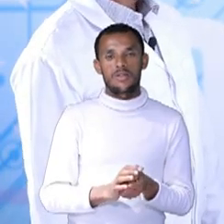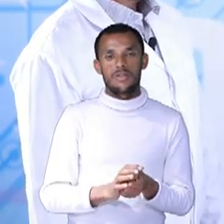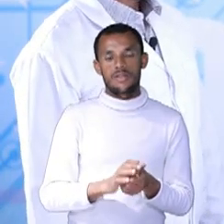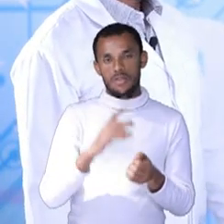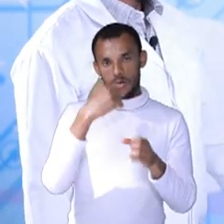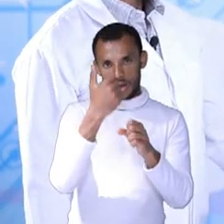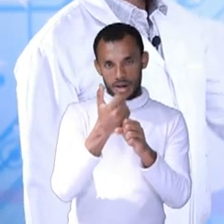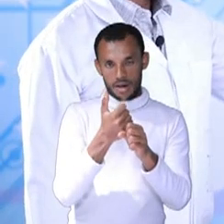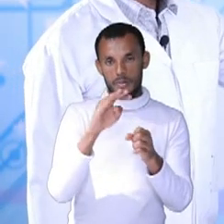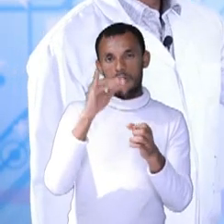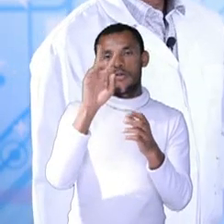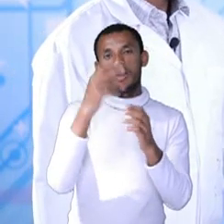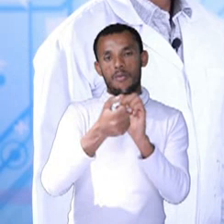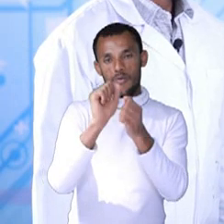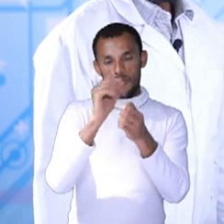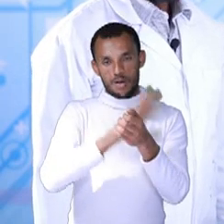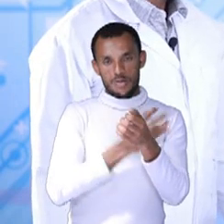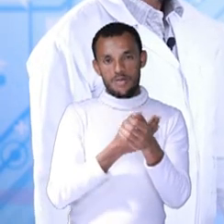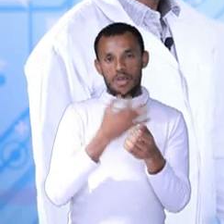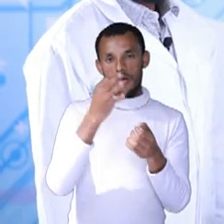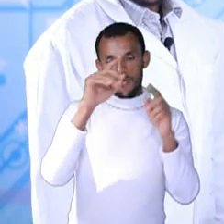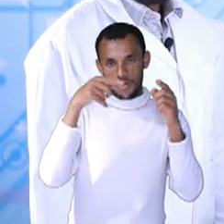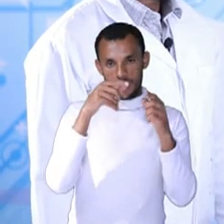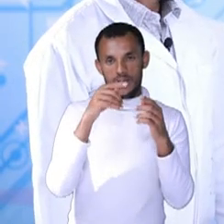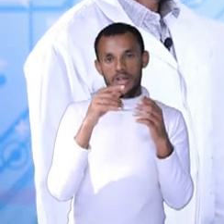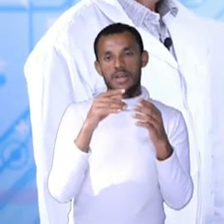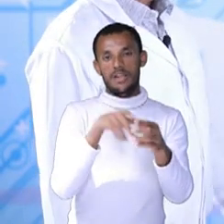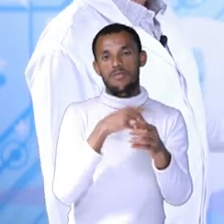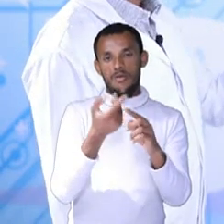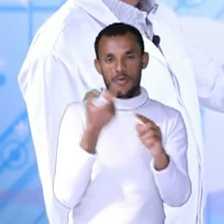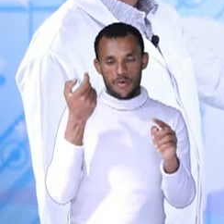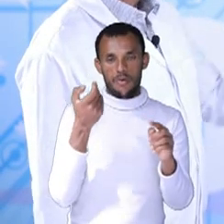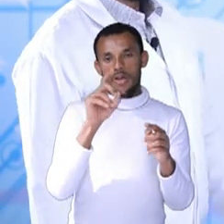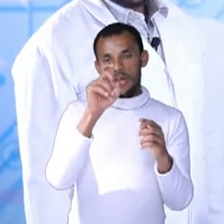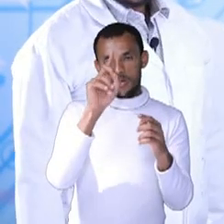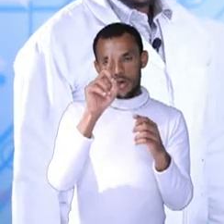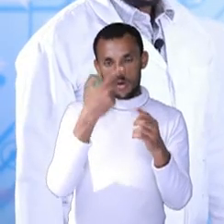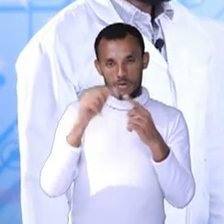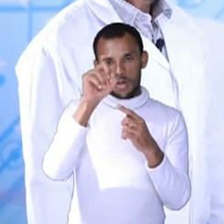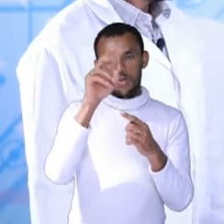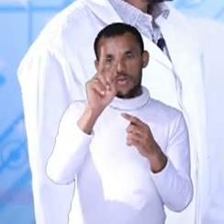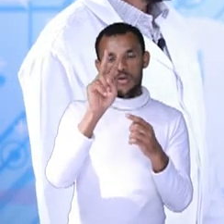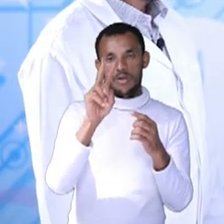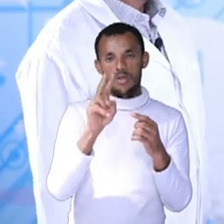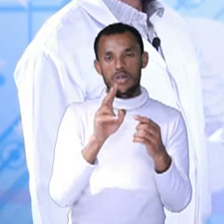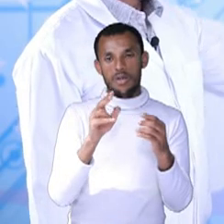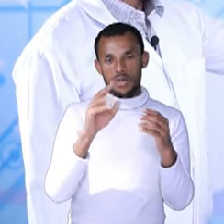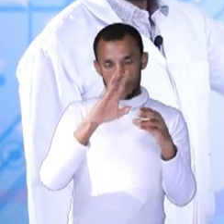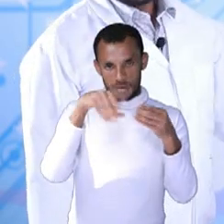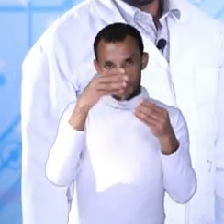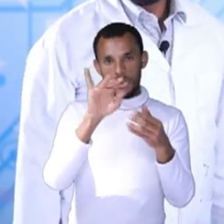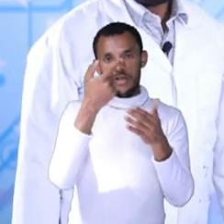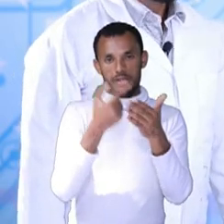So the work done by variable force F through a displacement from x1 to x2 is given